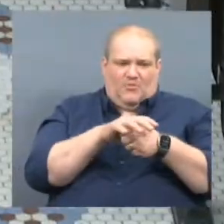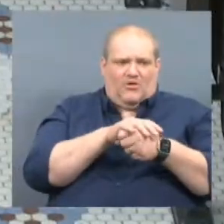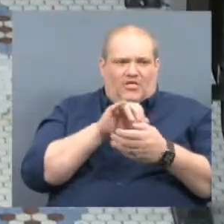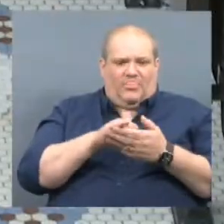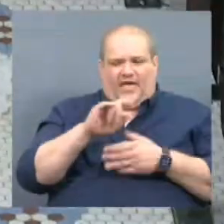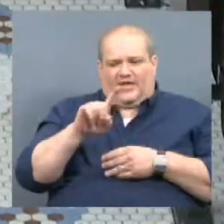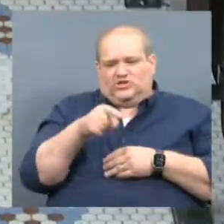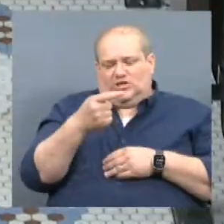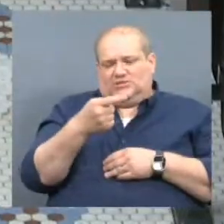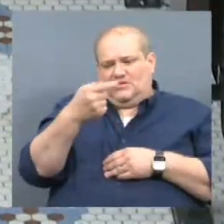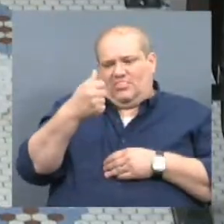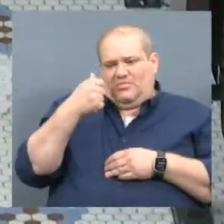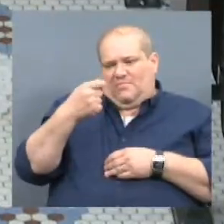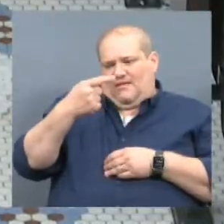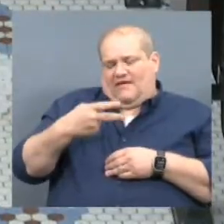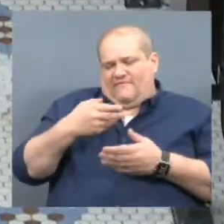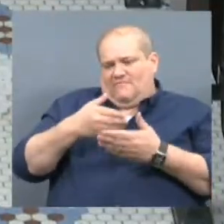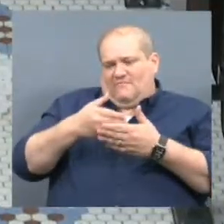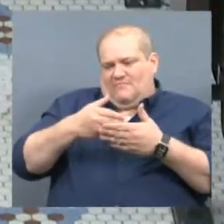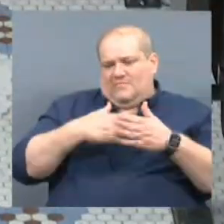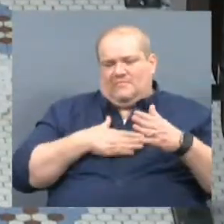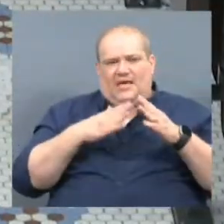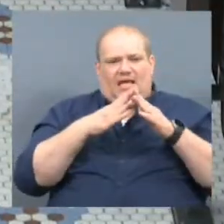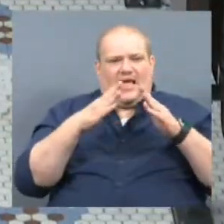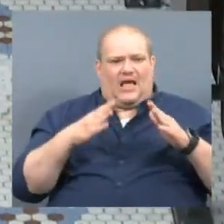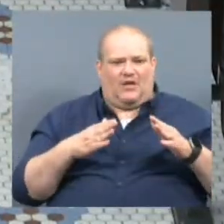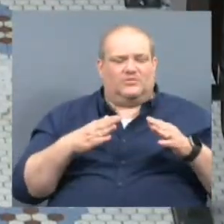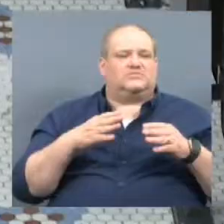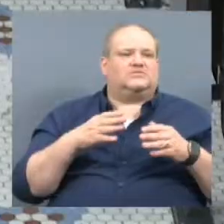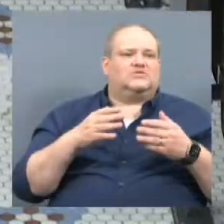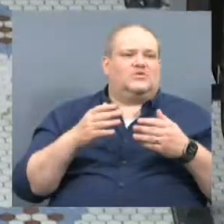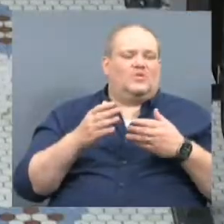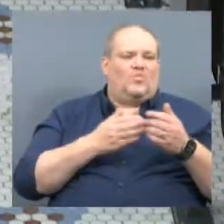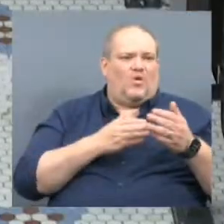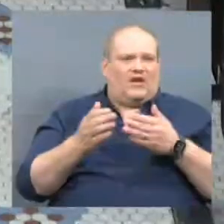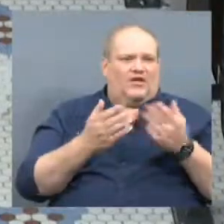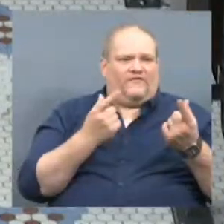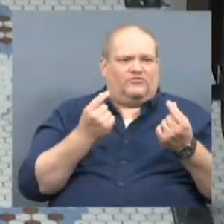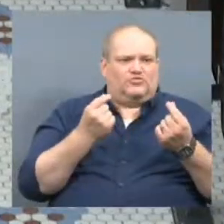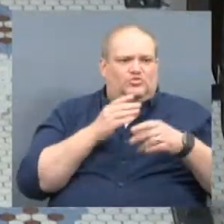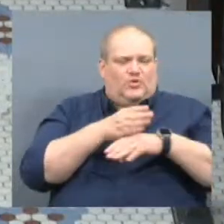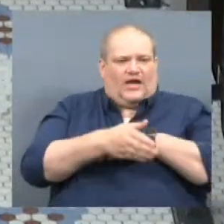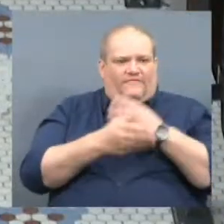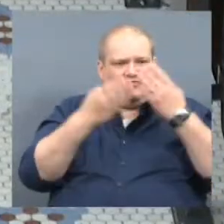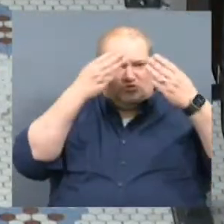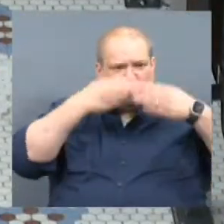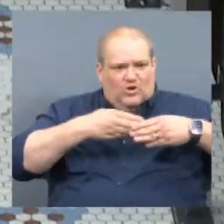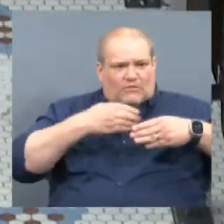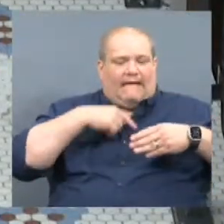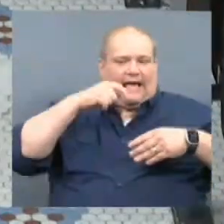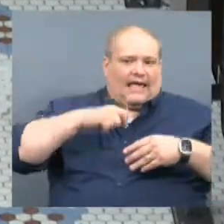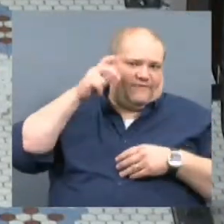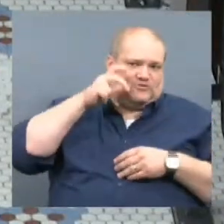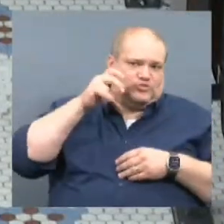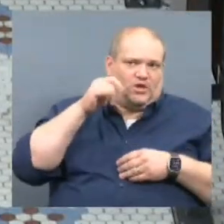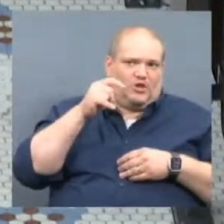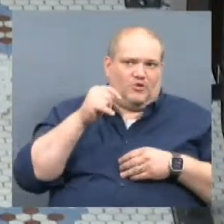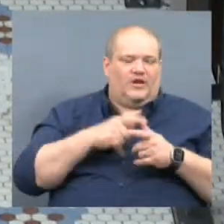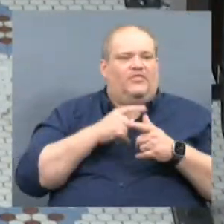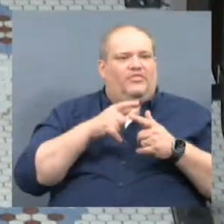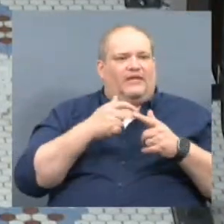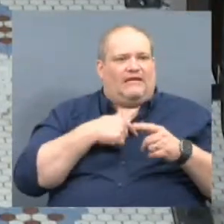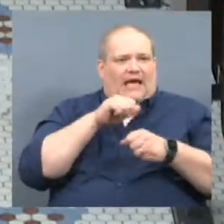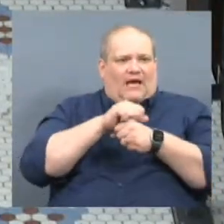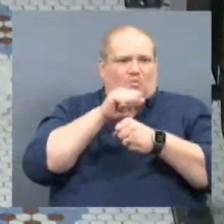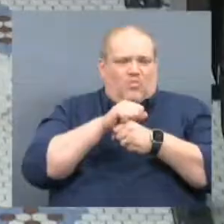the back half. But it's right up against my house. So anything they do after dark, I got to hear it. I